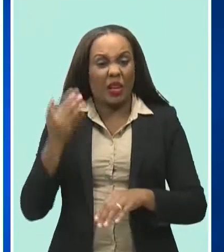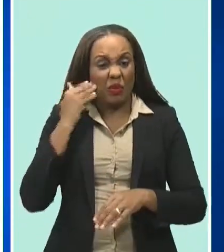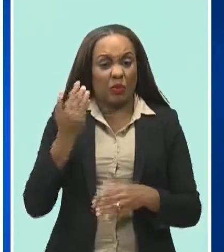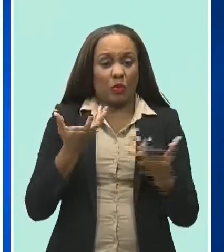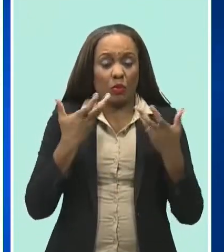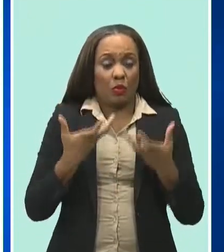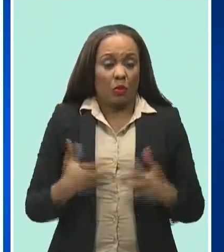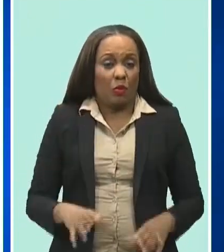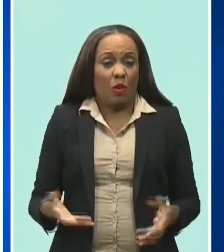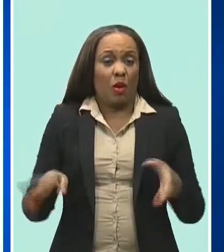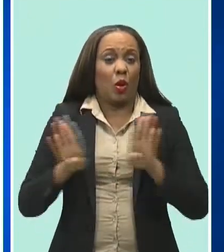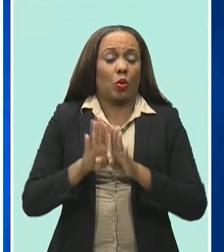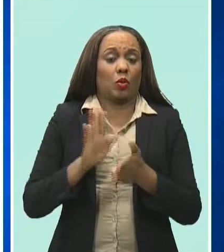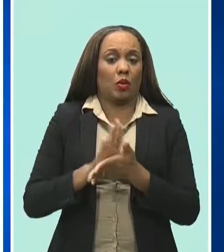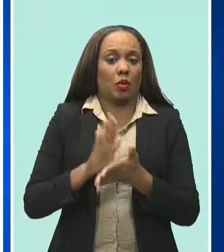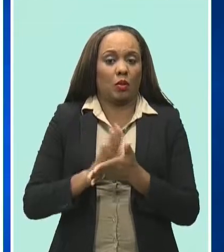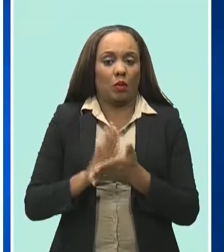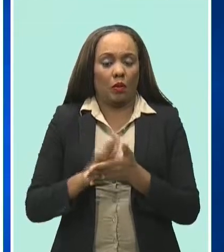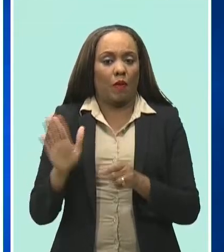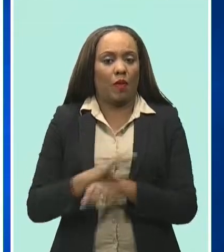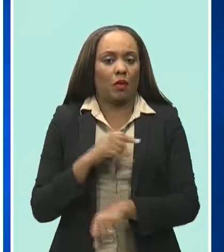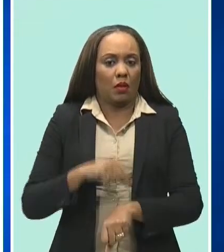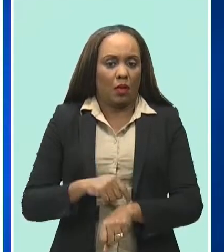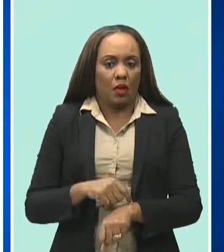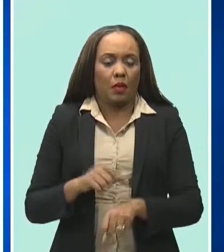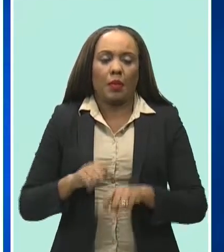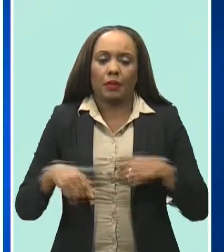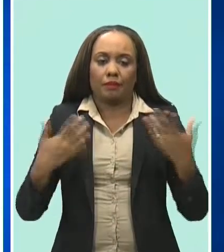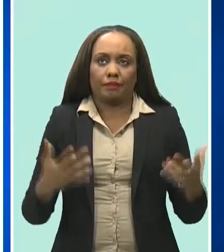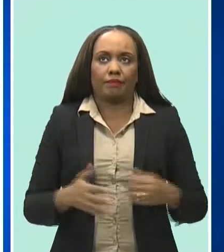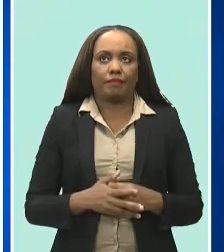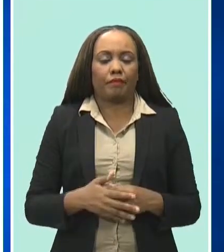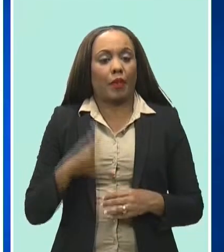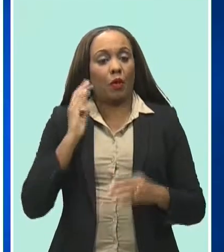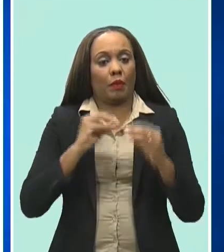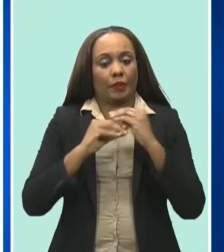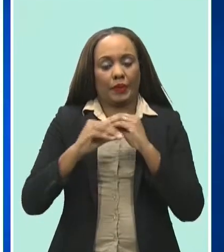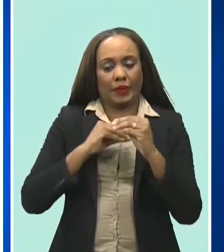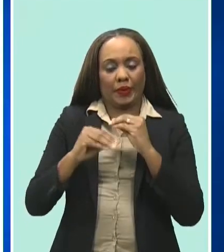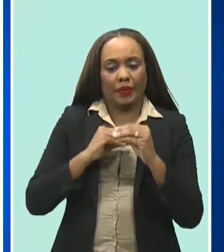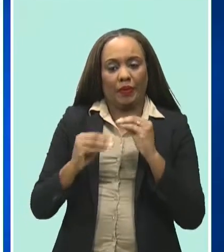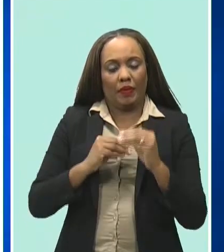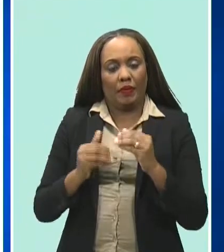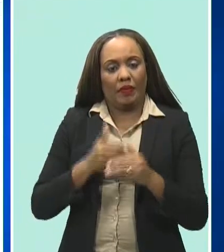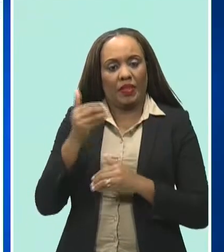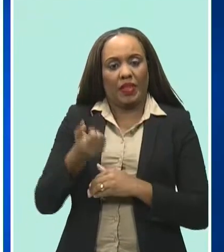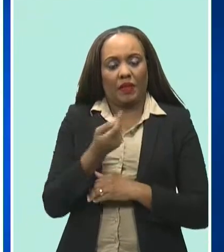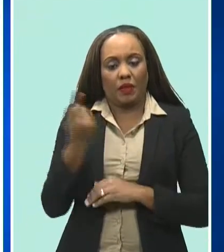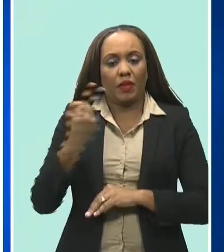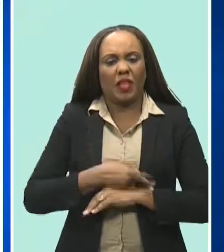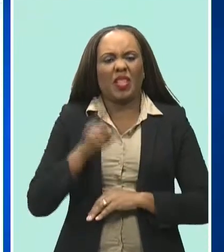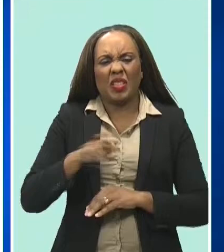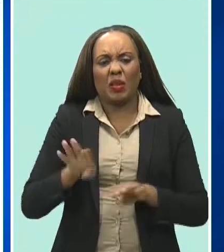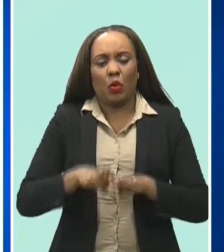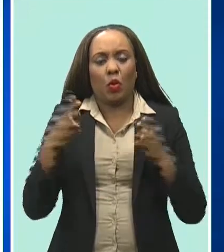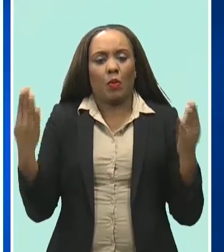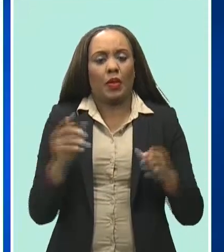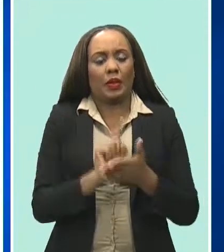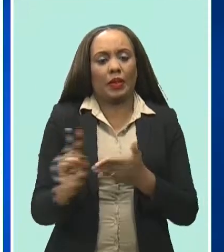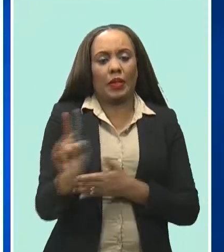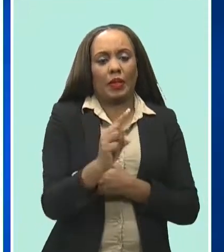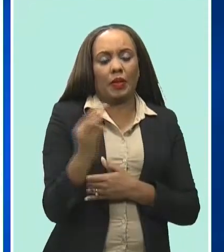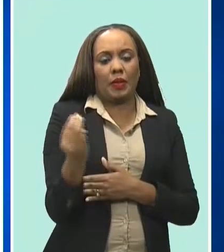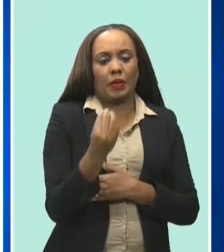but that might be the best option. The Vauxhall Primary School will undergo repairs in the coming days and is expected to reopen on Monday.